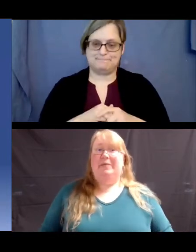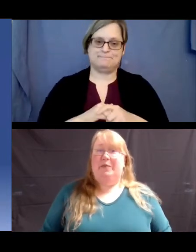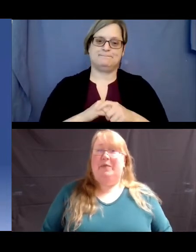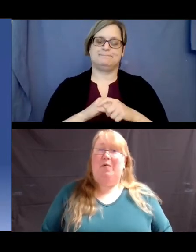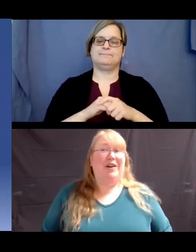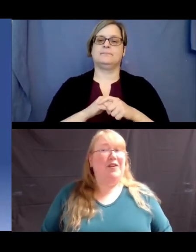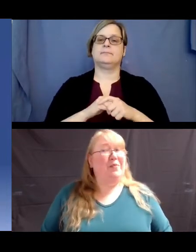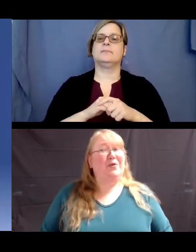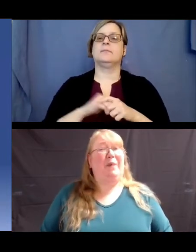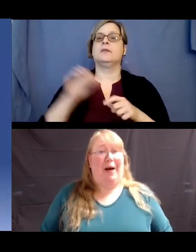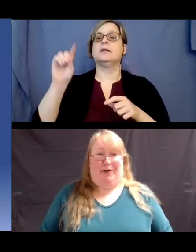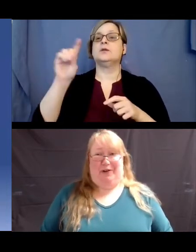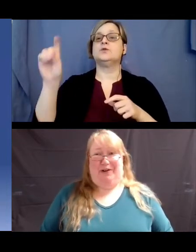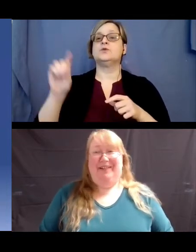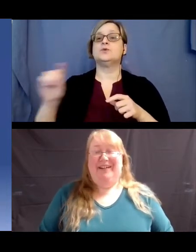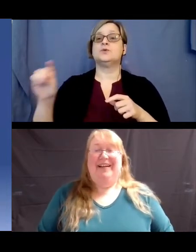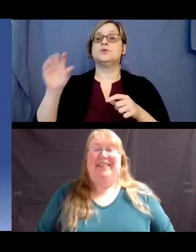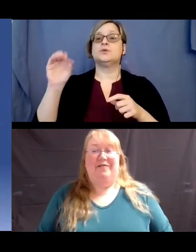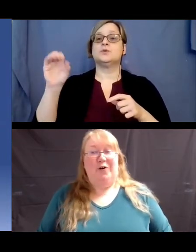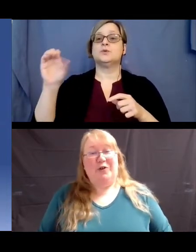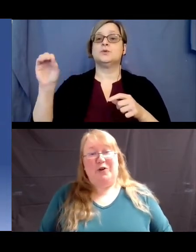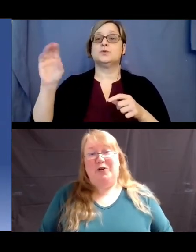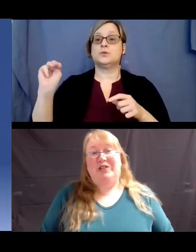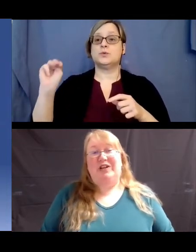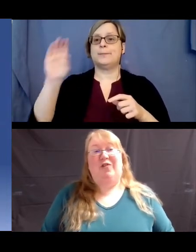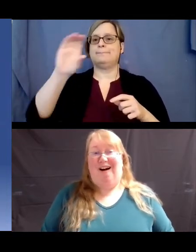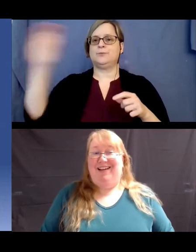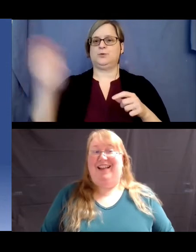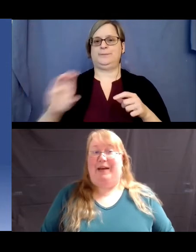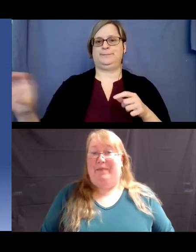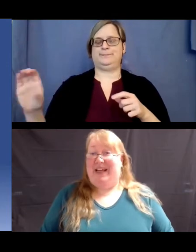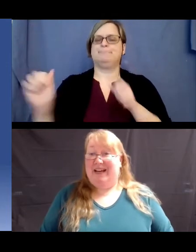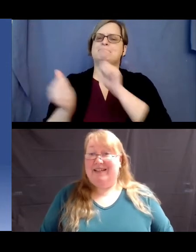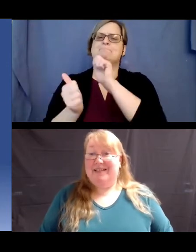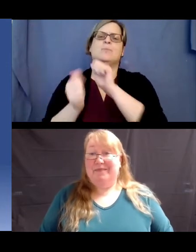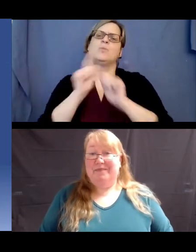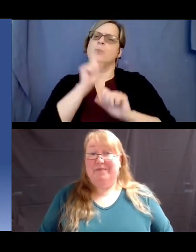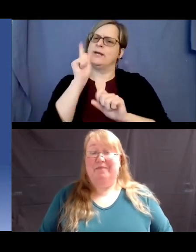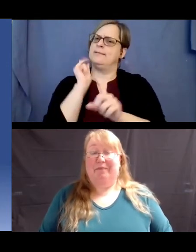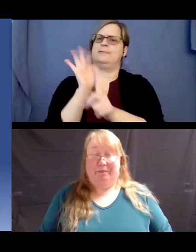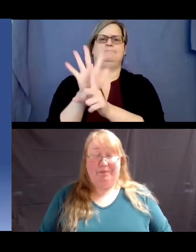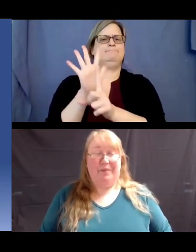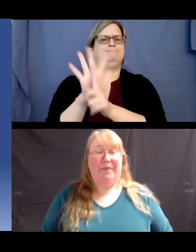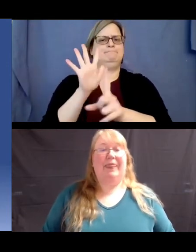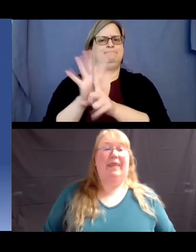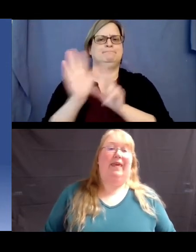Zoom seems to be one of the most popular that folks are using for online meetings.